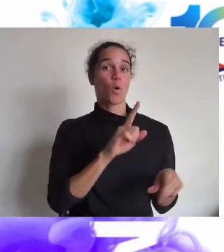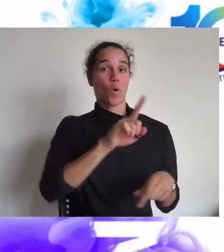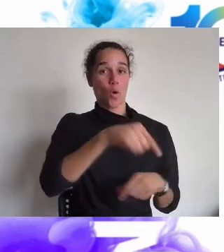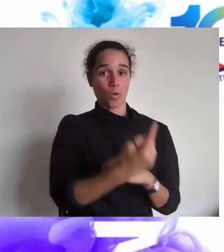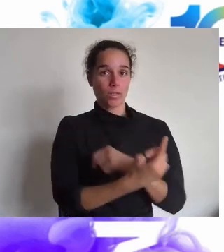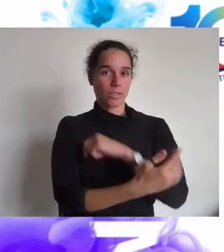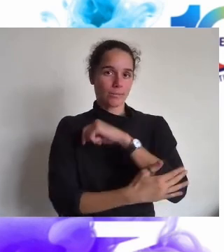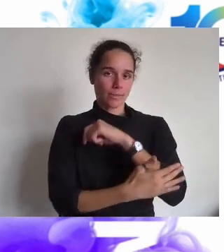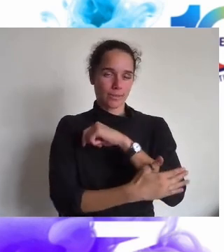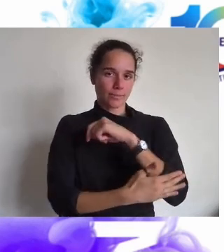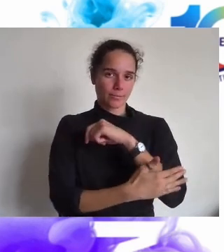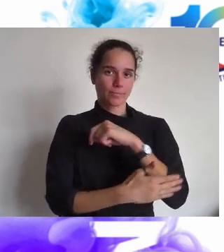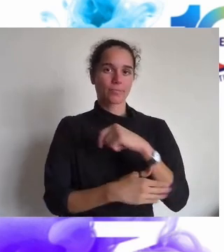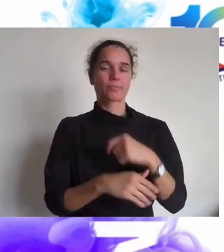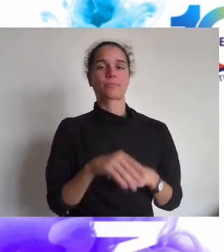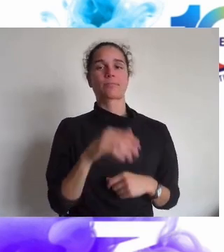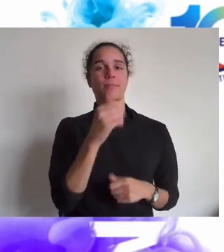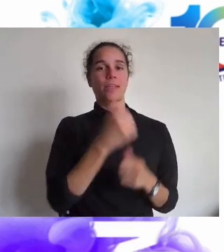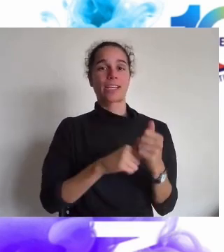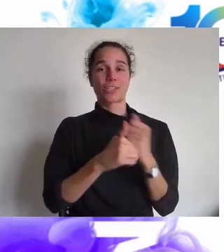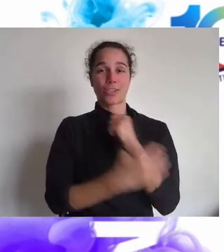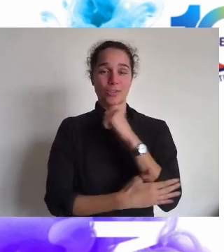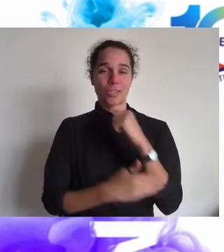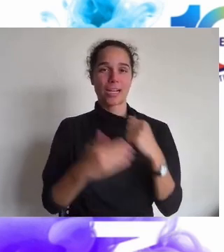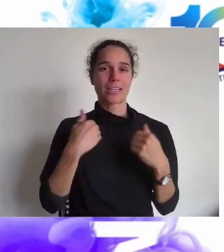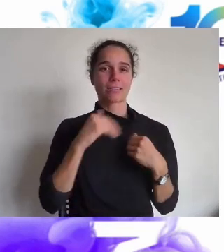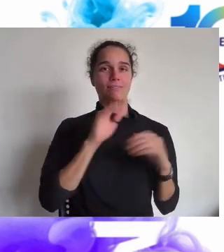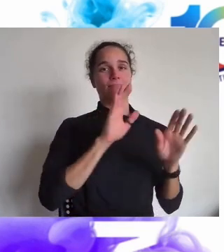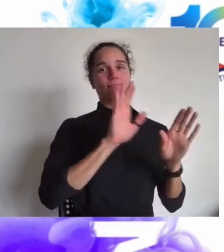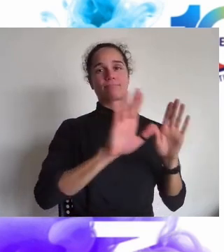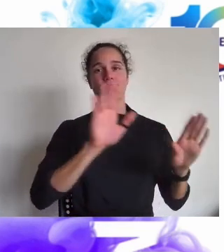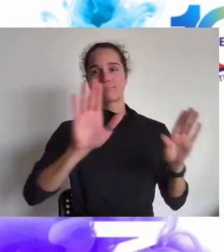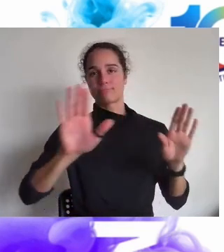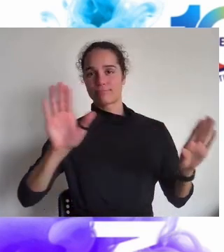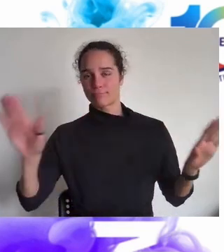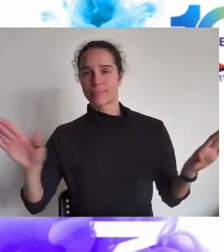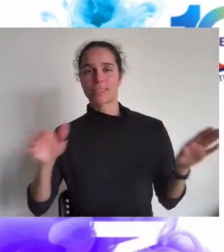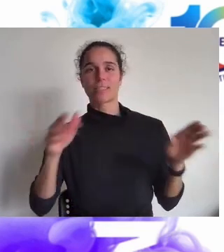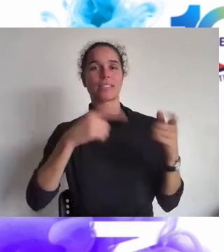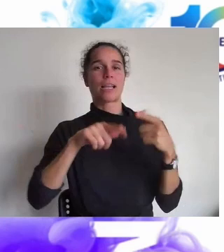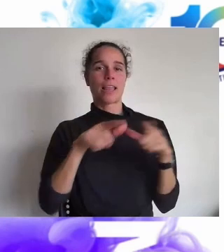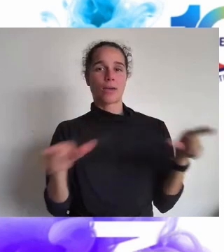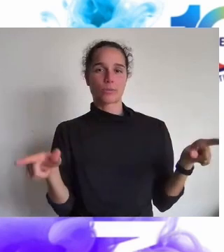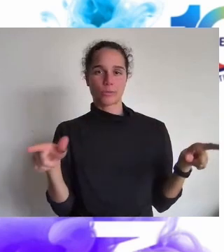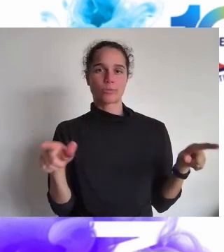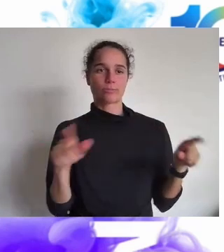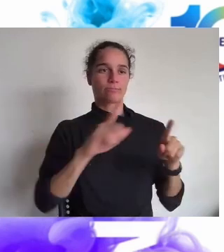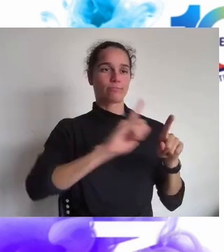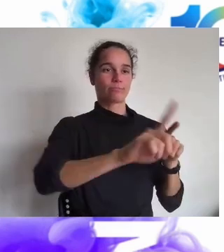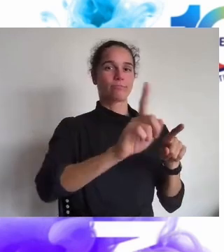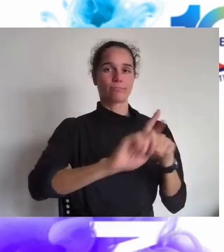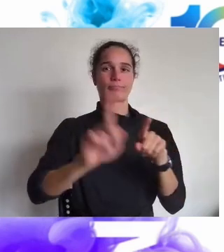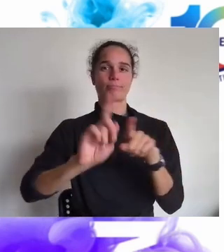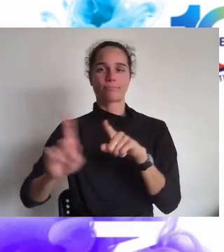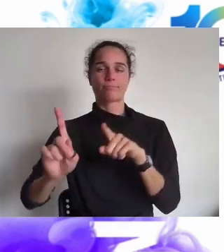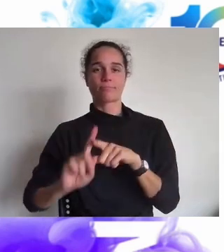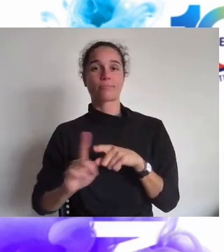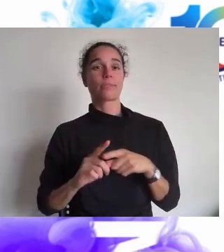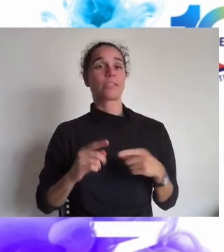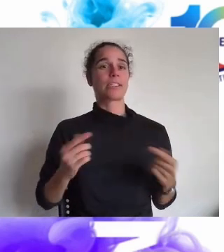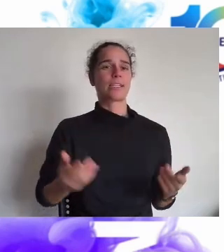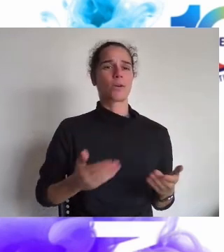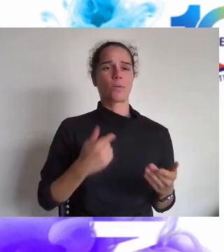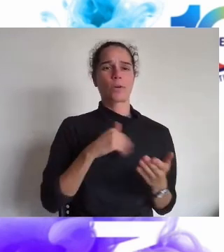country has their own sign language. And here we would be learning certain words, easy